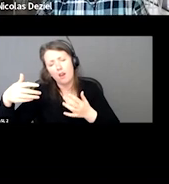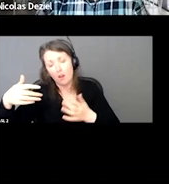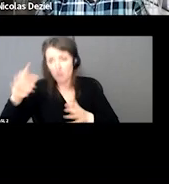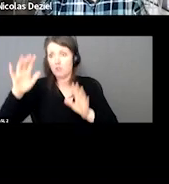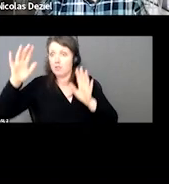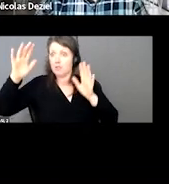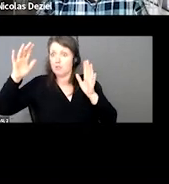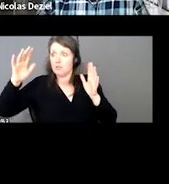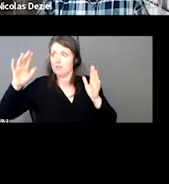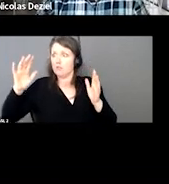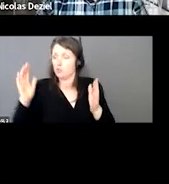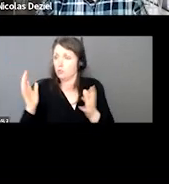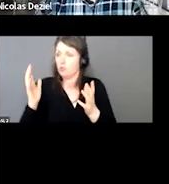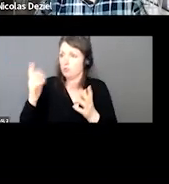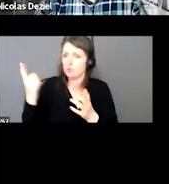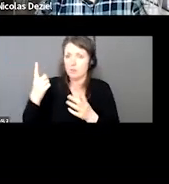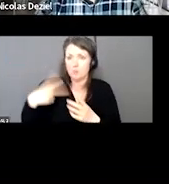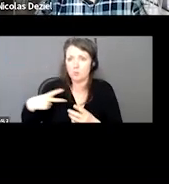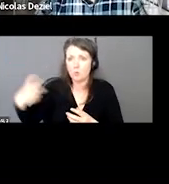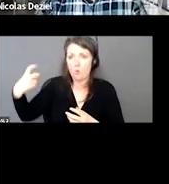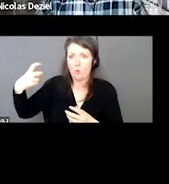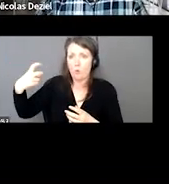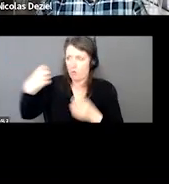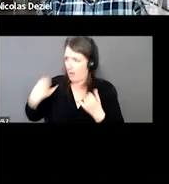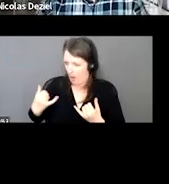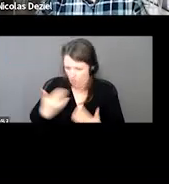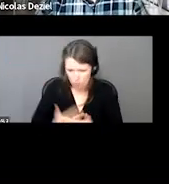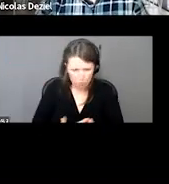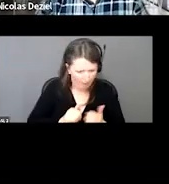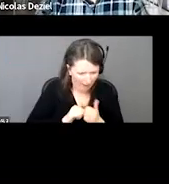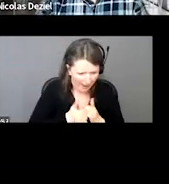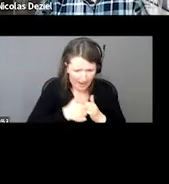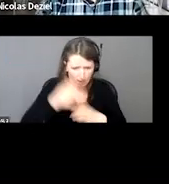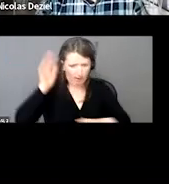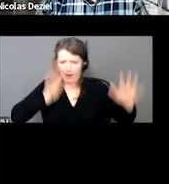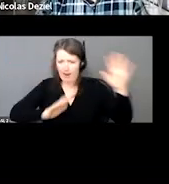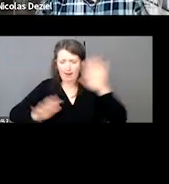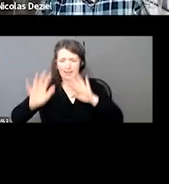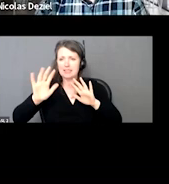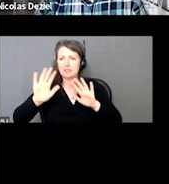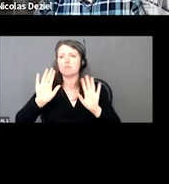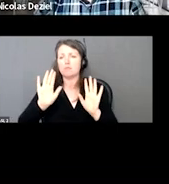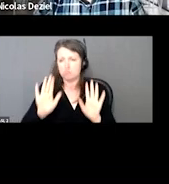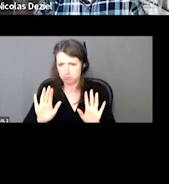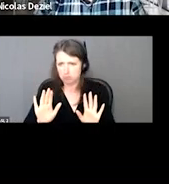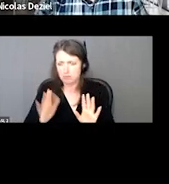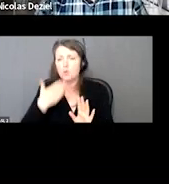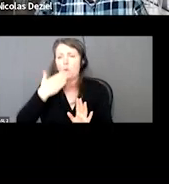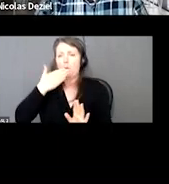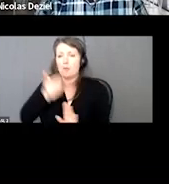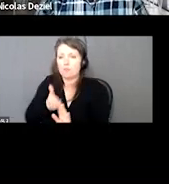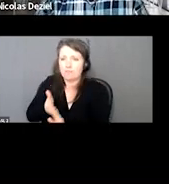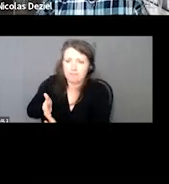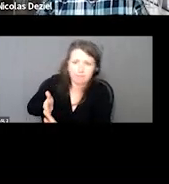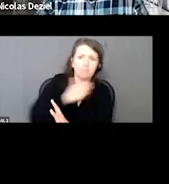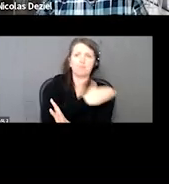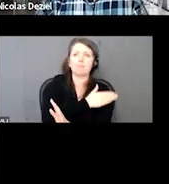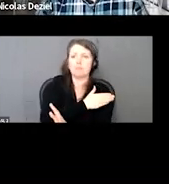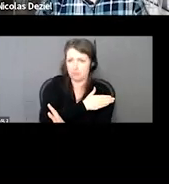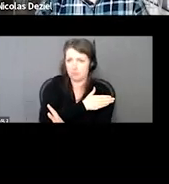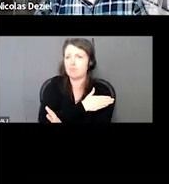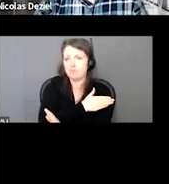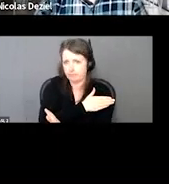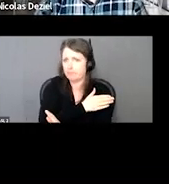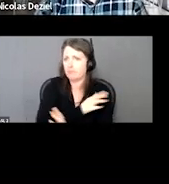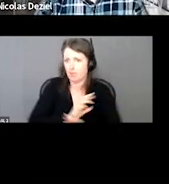late. You won't be able to get the IP right to which you're trying to protect the innovation for. It'll just be too